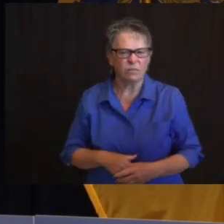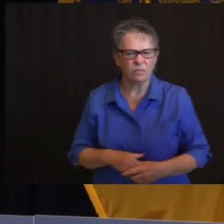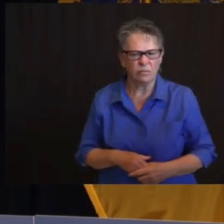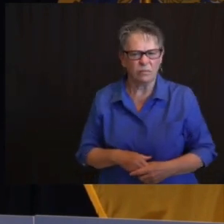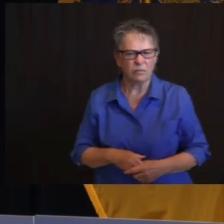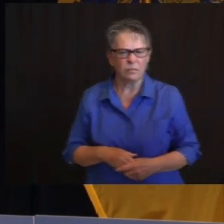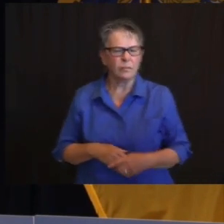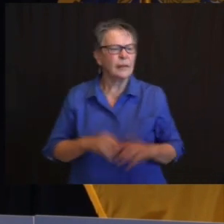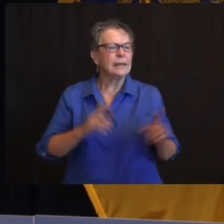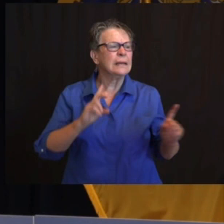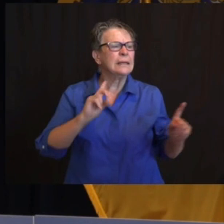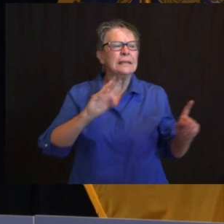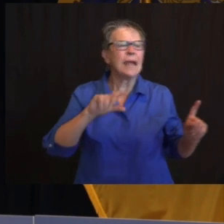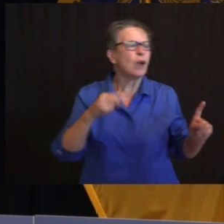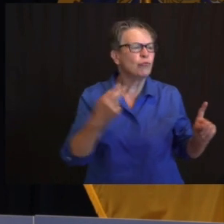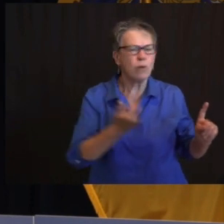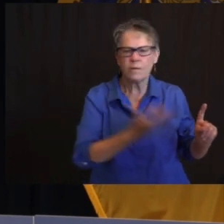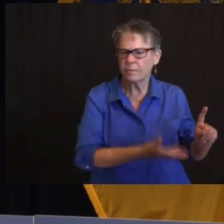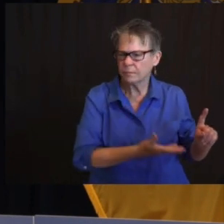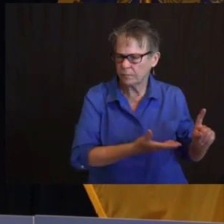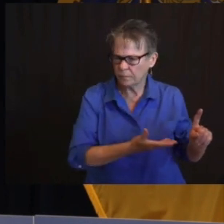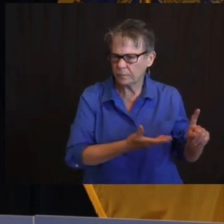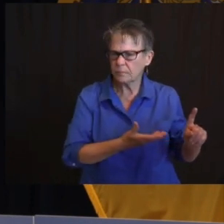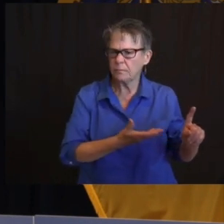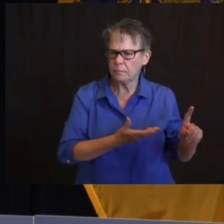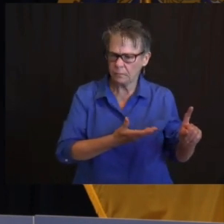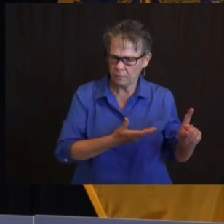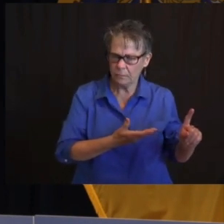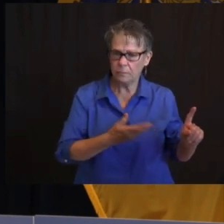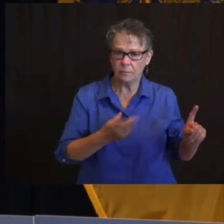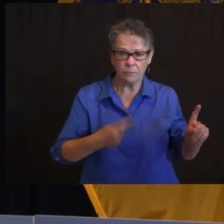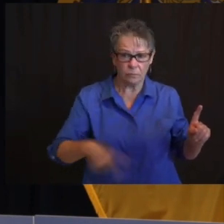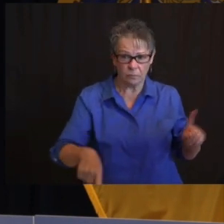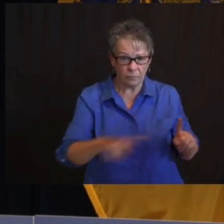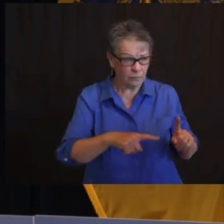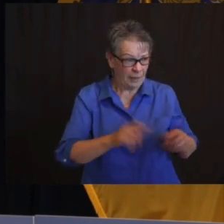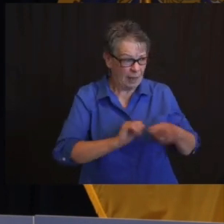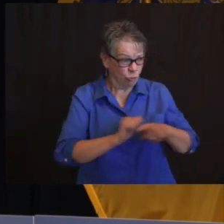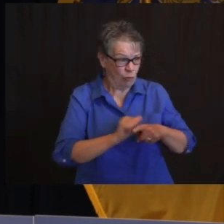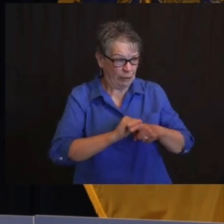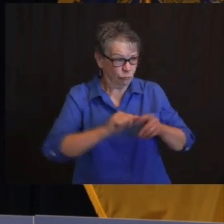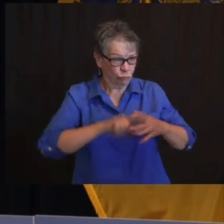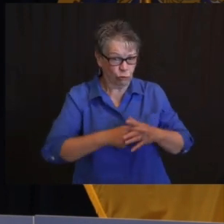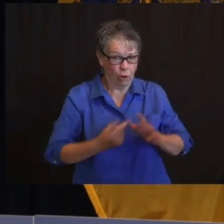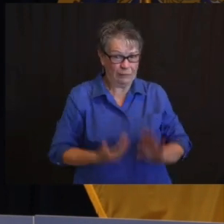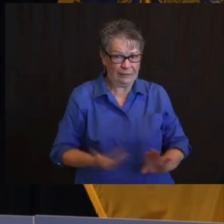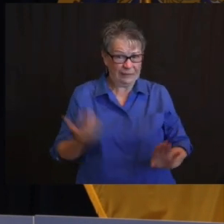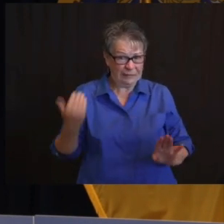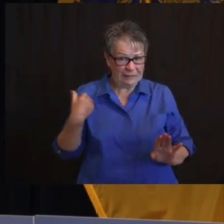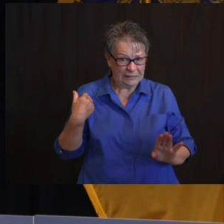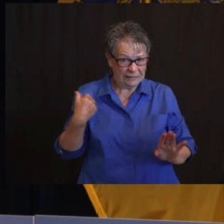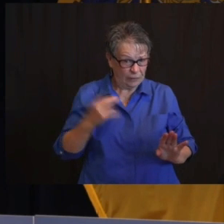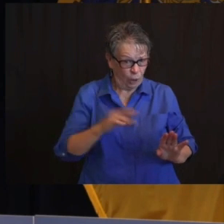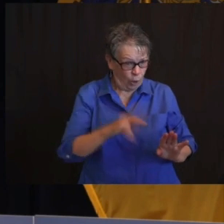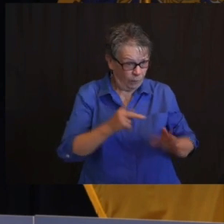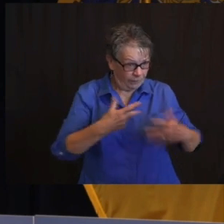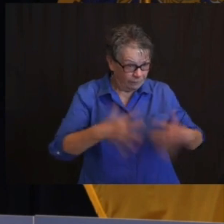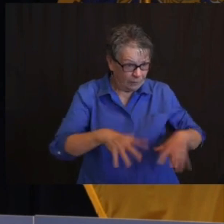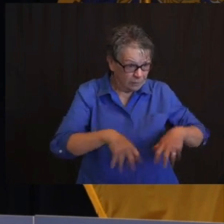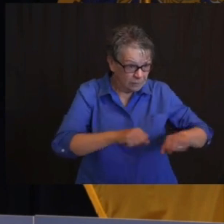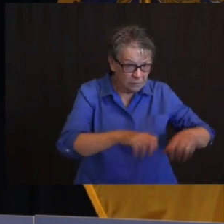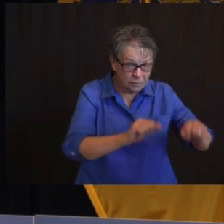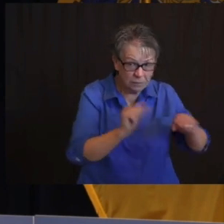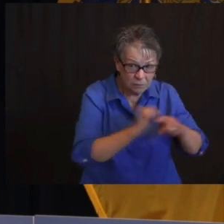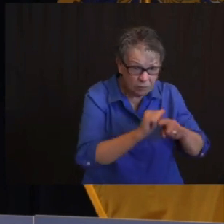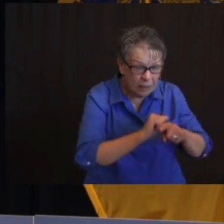up training on the CommCare system. So we've been able to go through that process and contact people, find out,